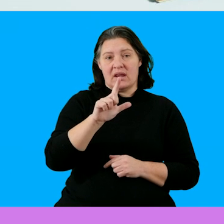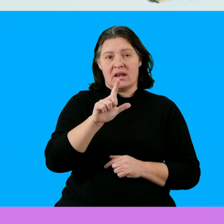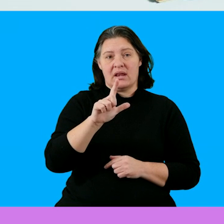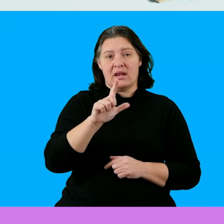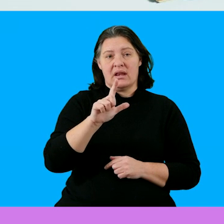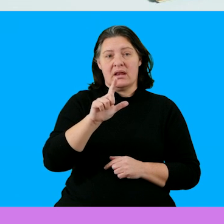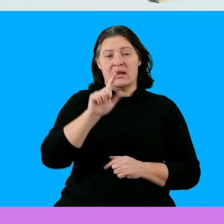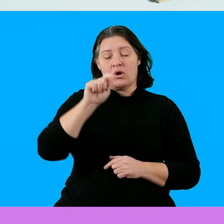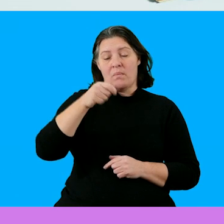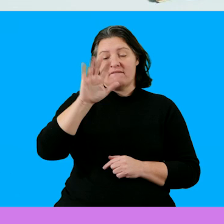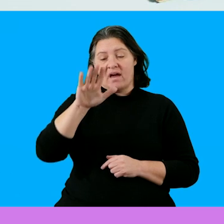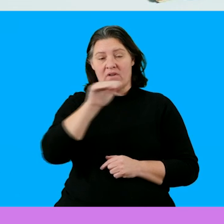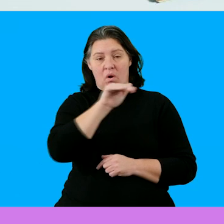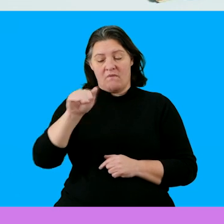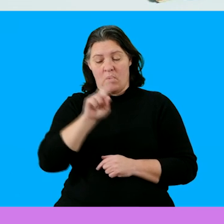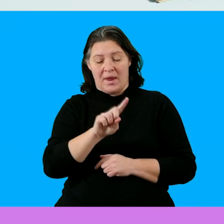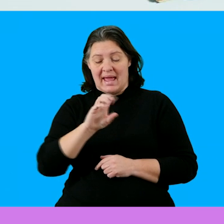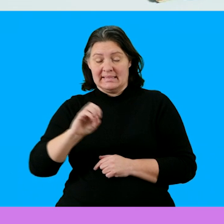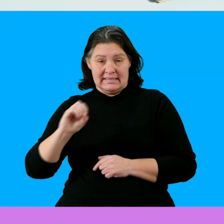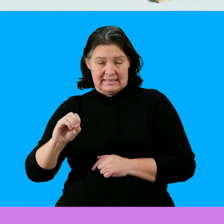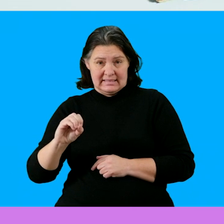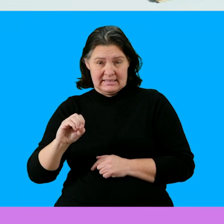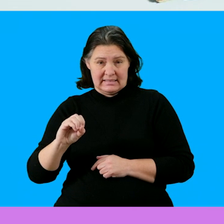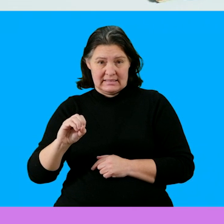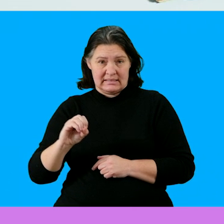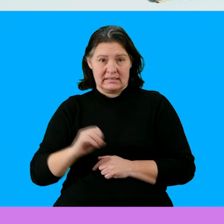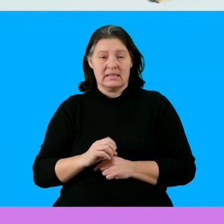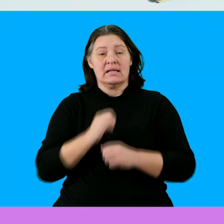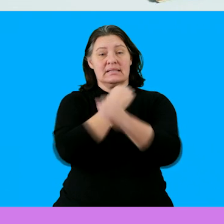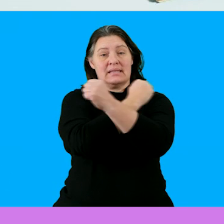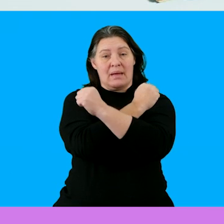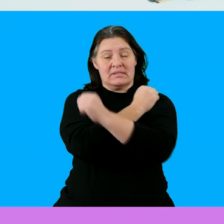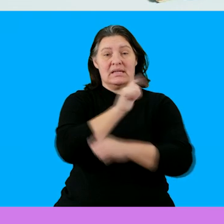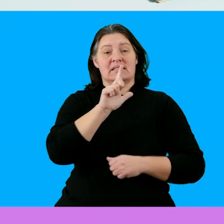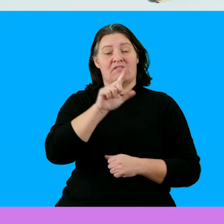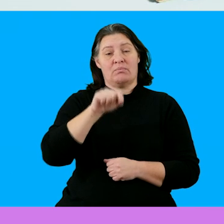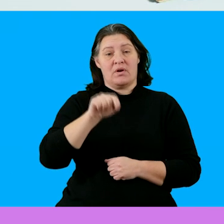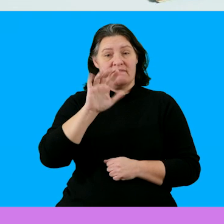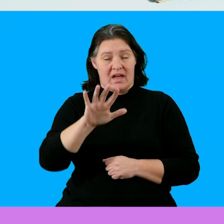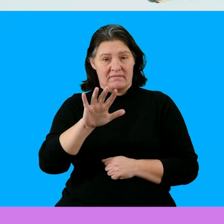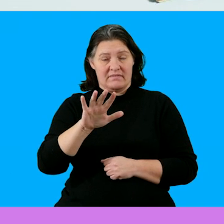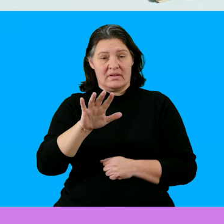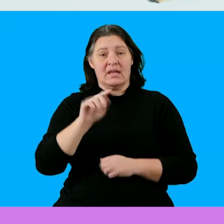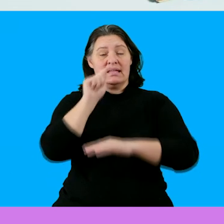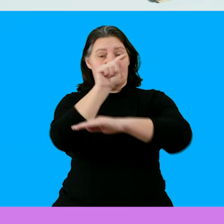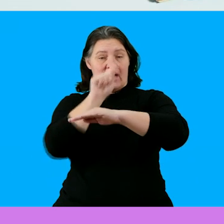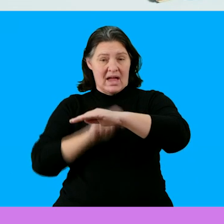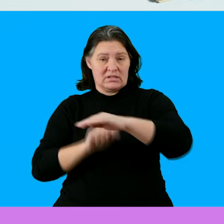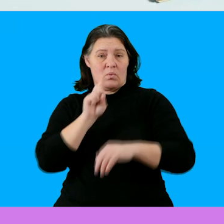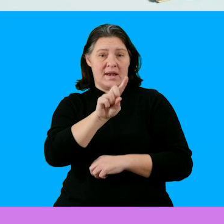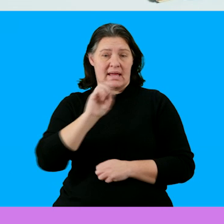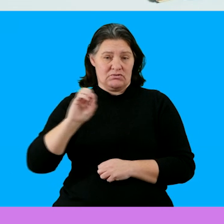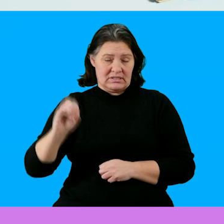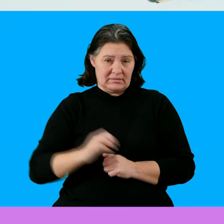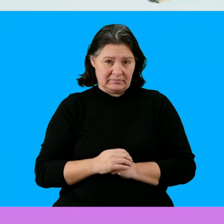7,5 over 100, right? It represents the 7.5%. So multiply by 7.5 divided by 100.